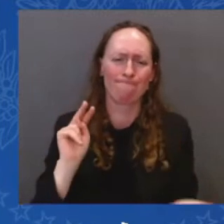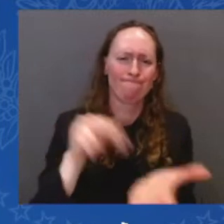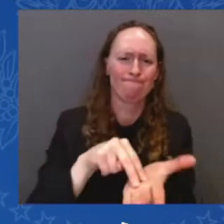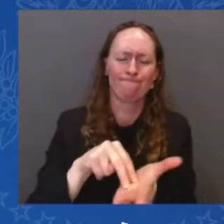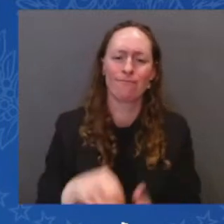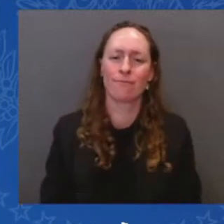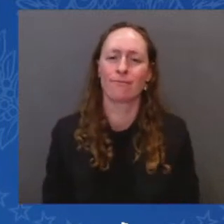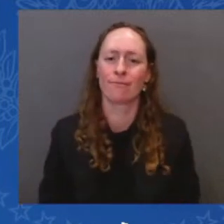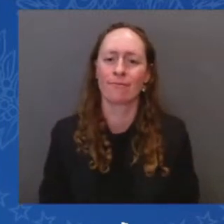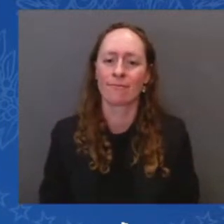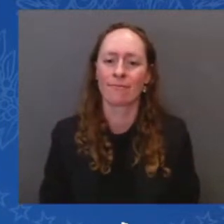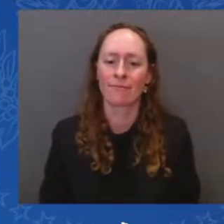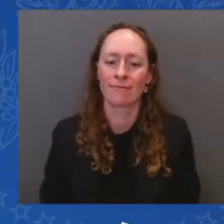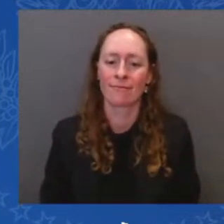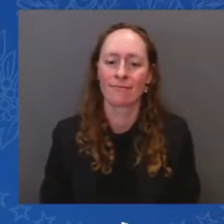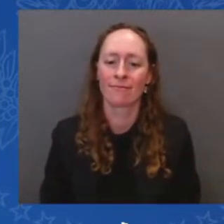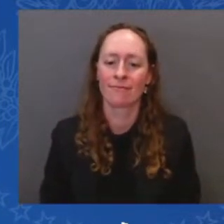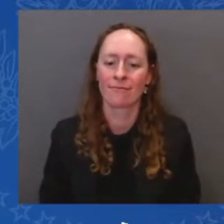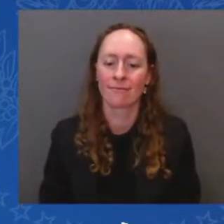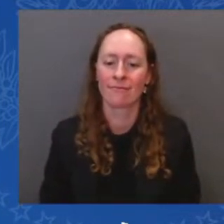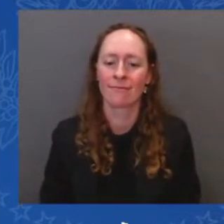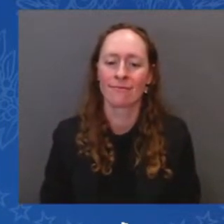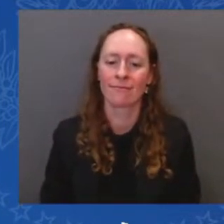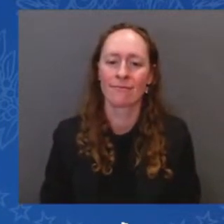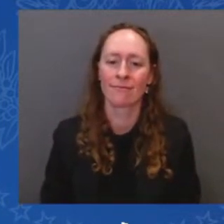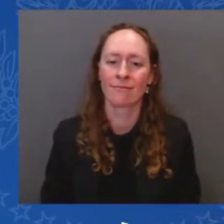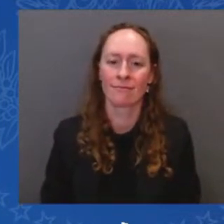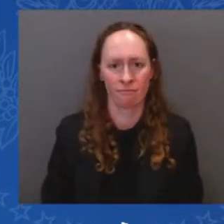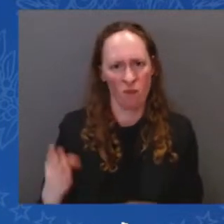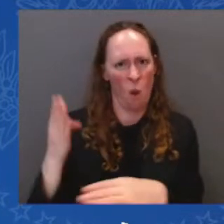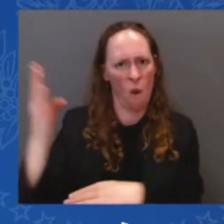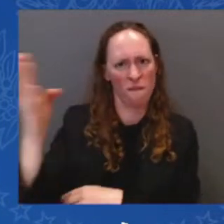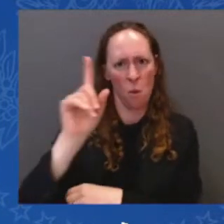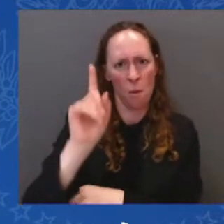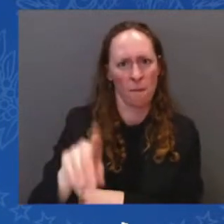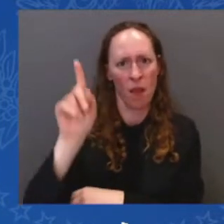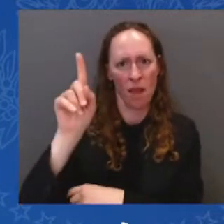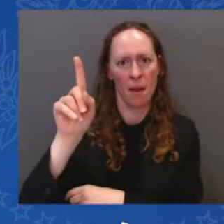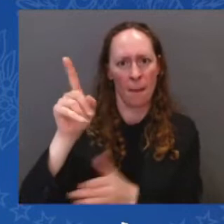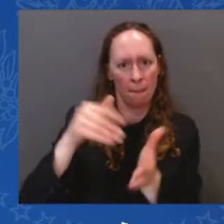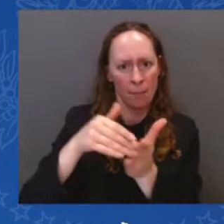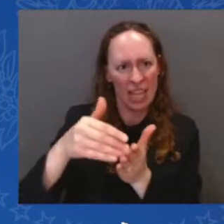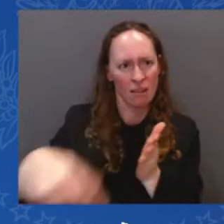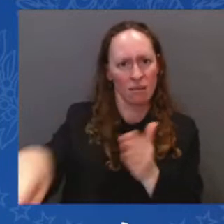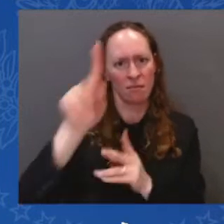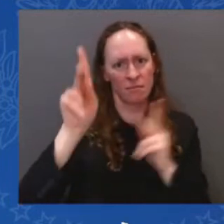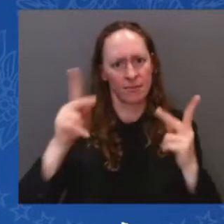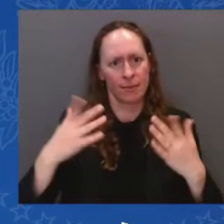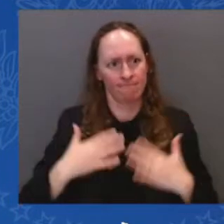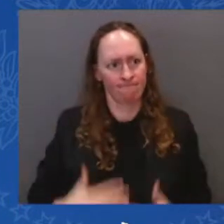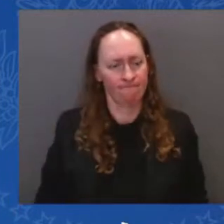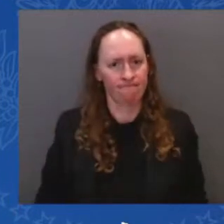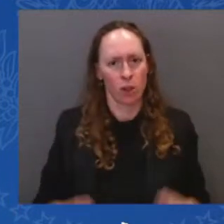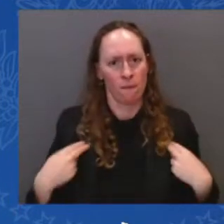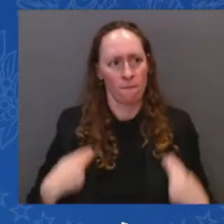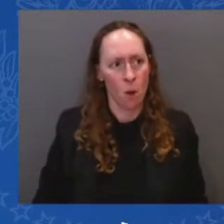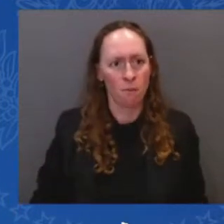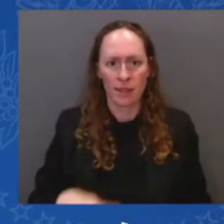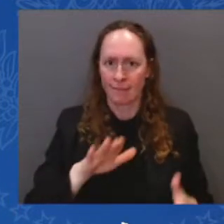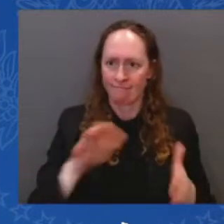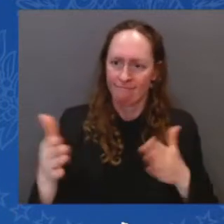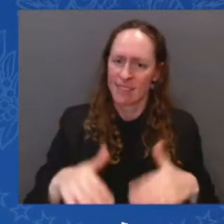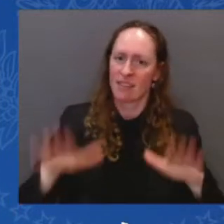supreme sacrifice, to include the 400,000 that rest in eternal peace at Arlington National